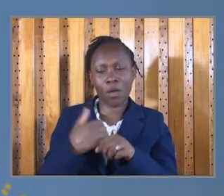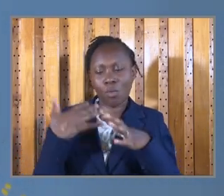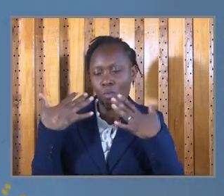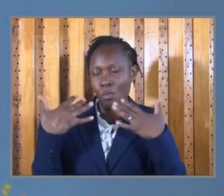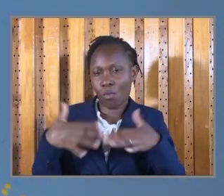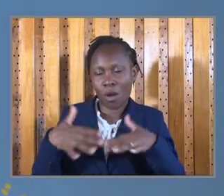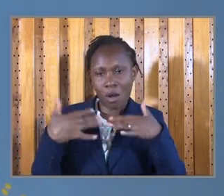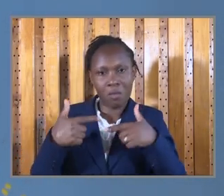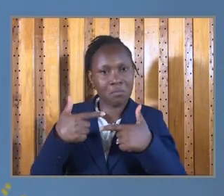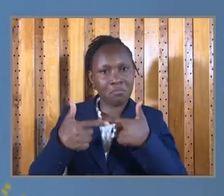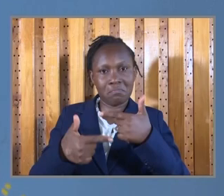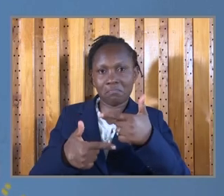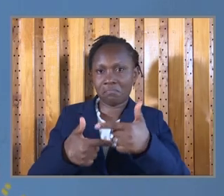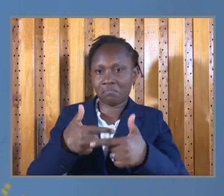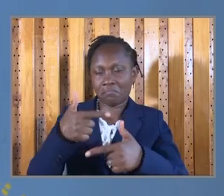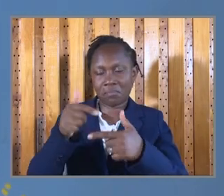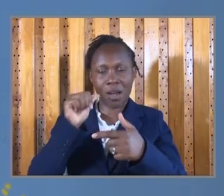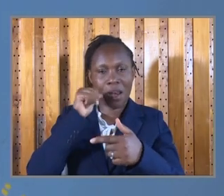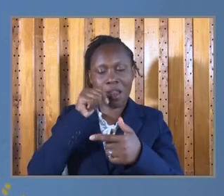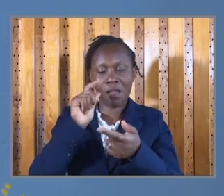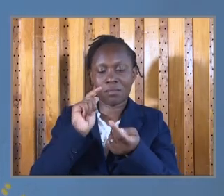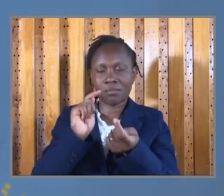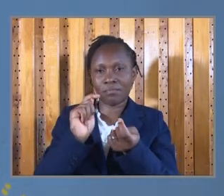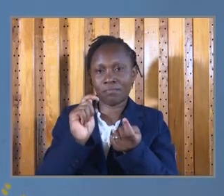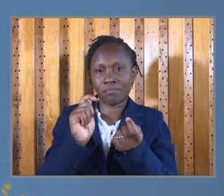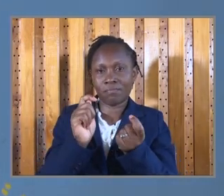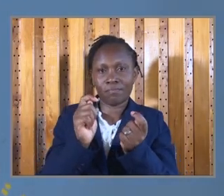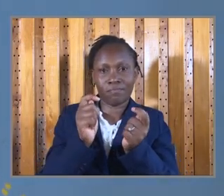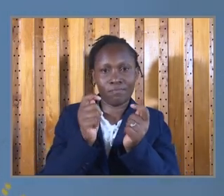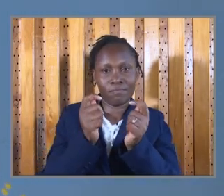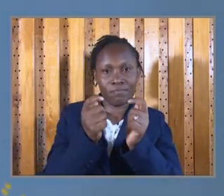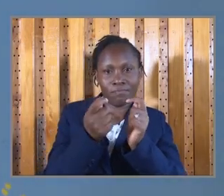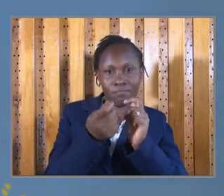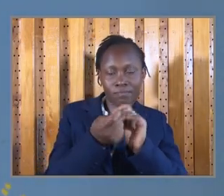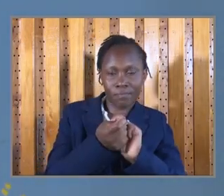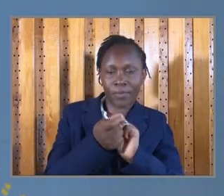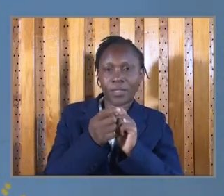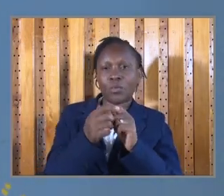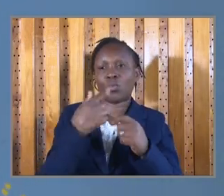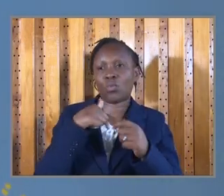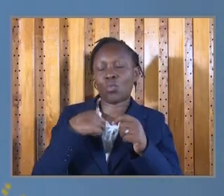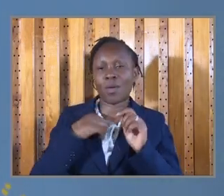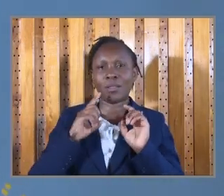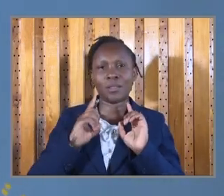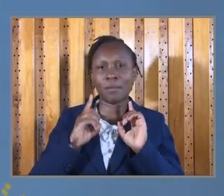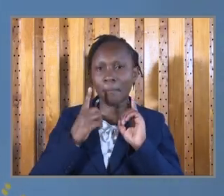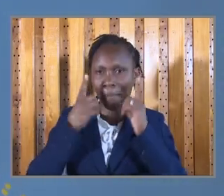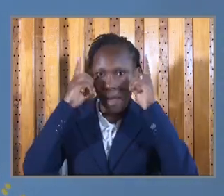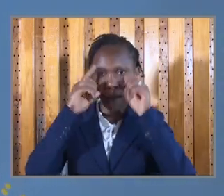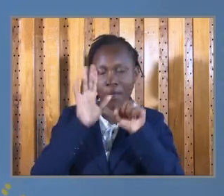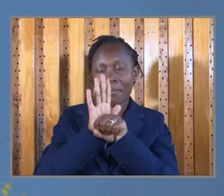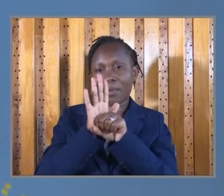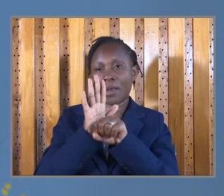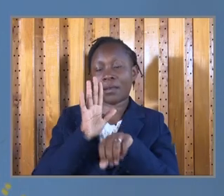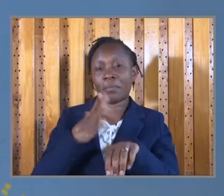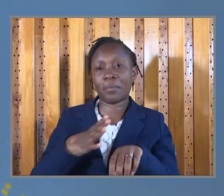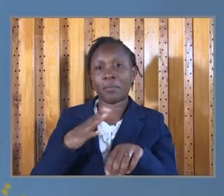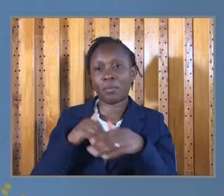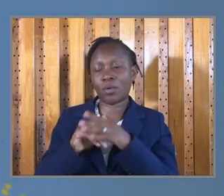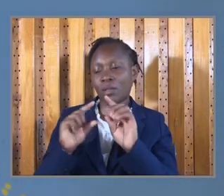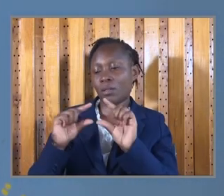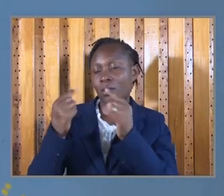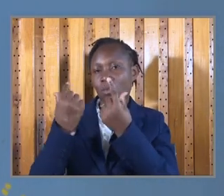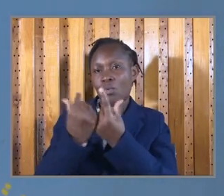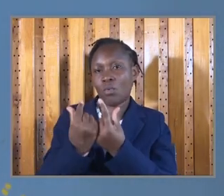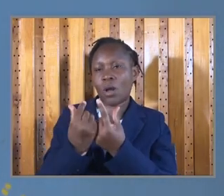your green and digital transitions, inspiring many across the globe. And the European Union is very much looking forward to